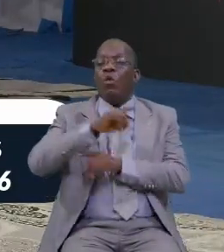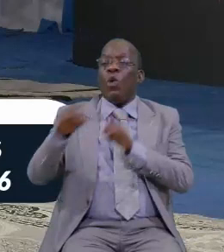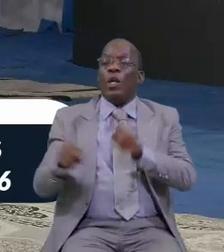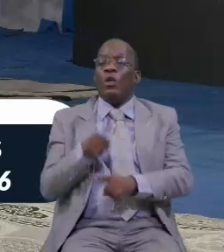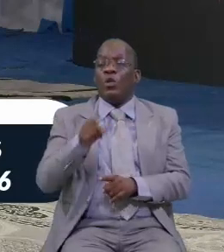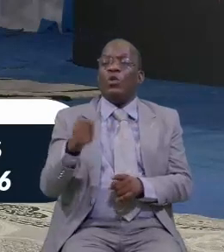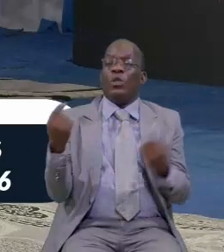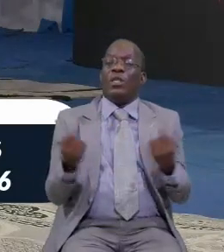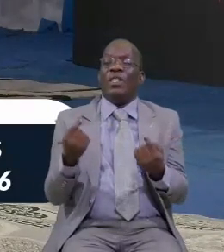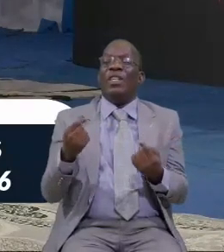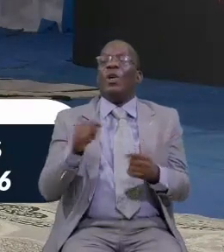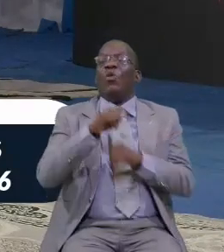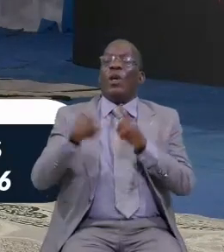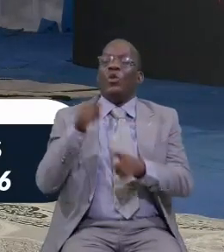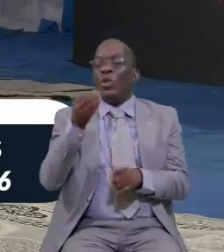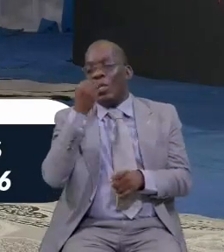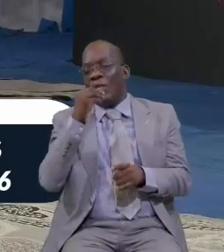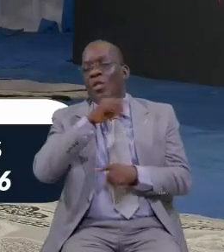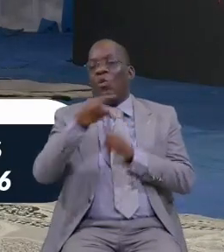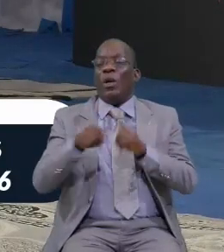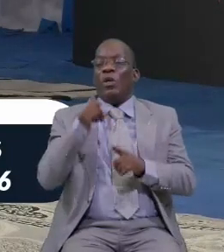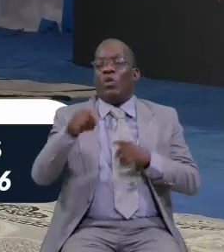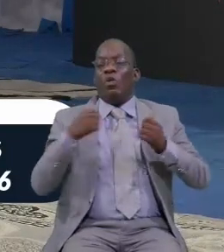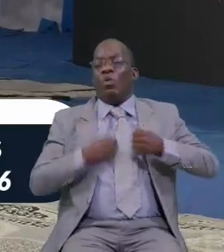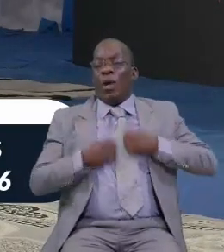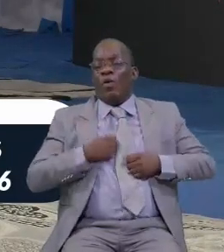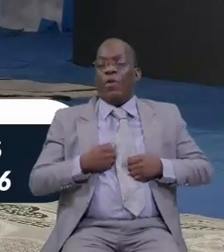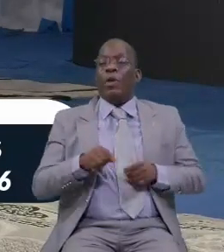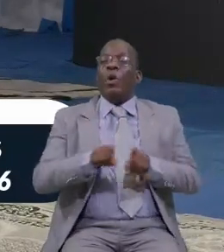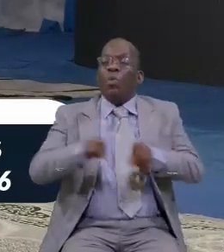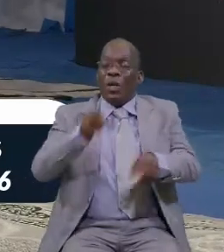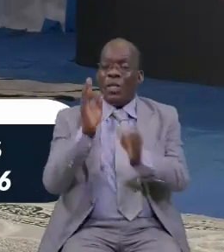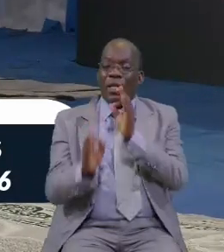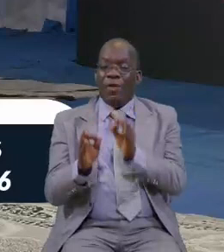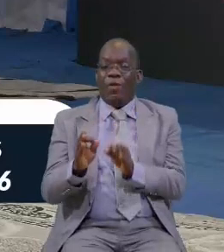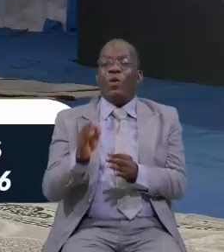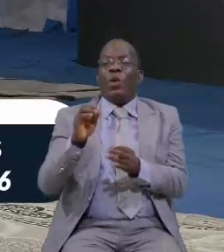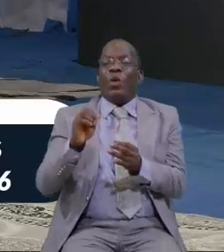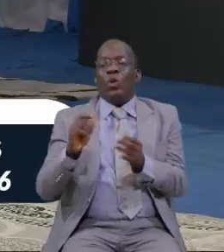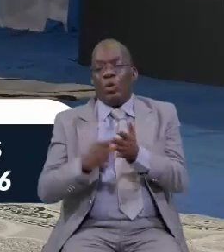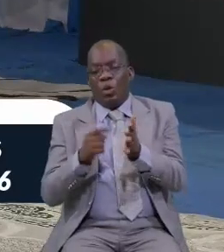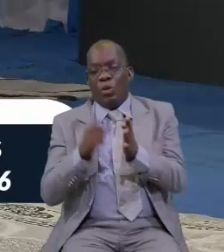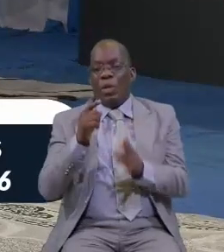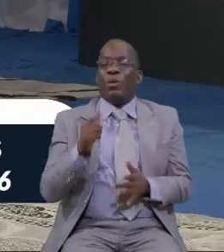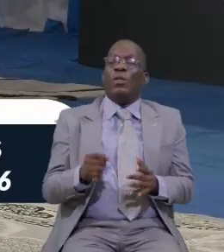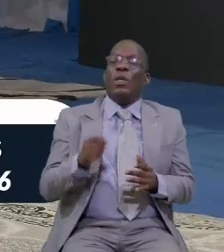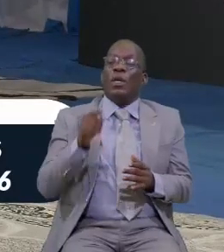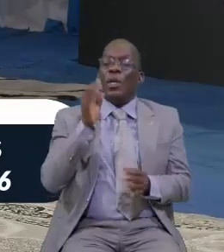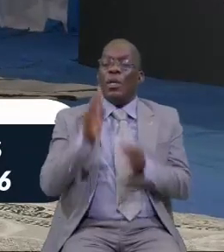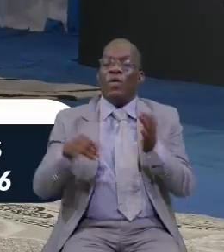take your bath, when you, not when, but if, occasionally, if it so happens,